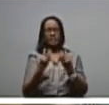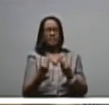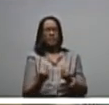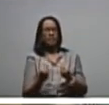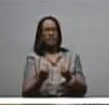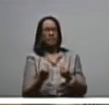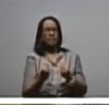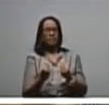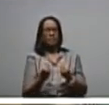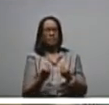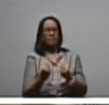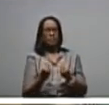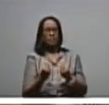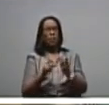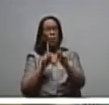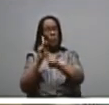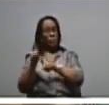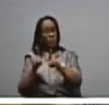who love one another.